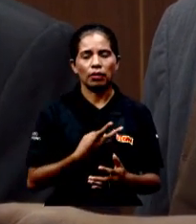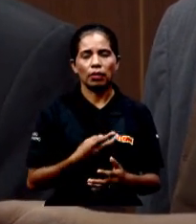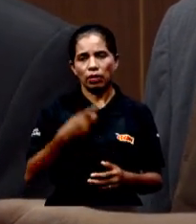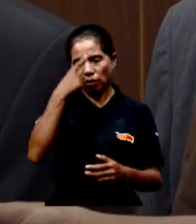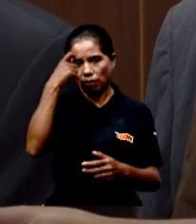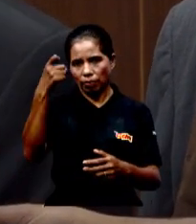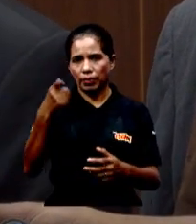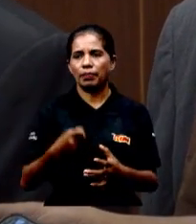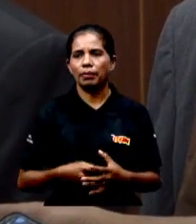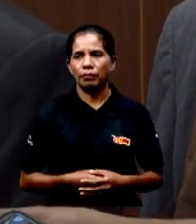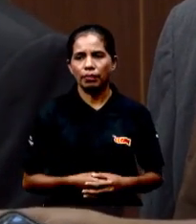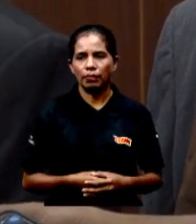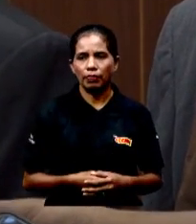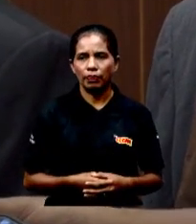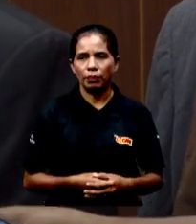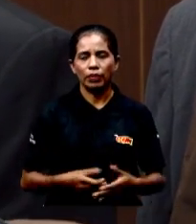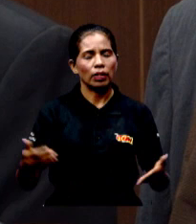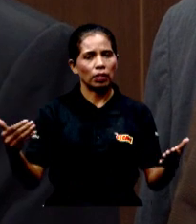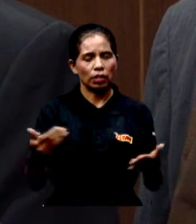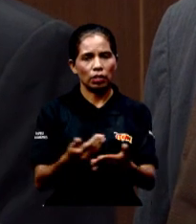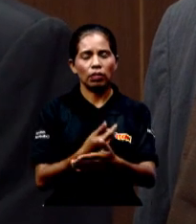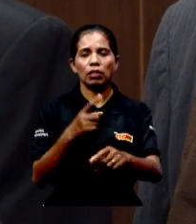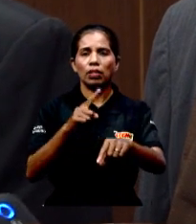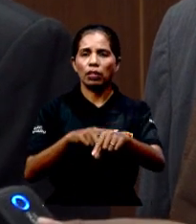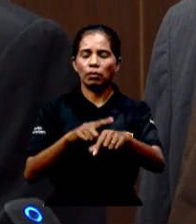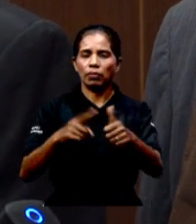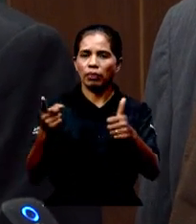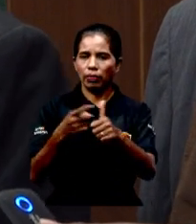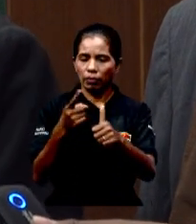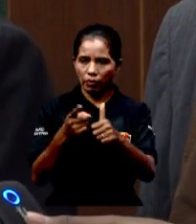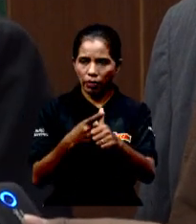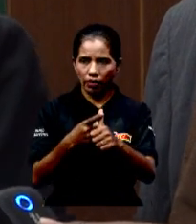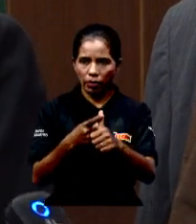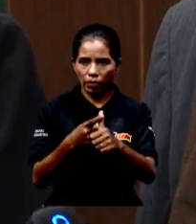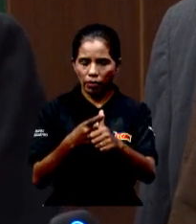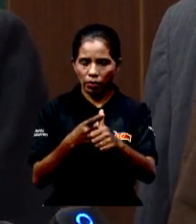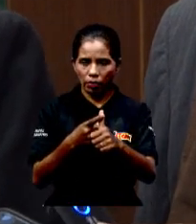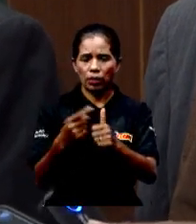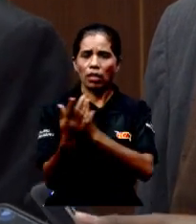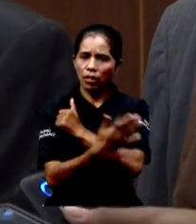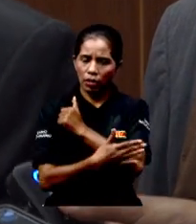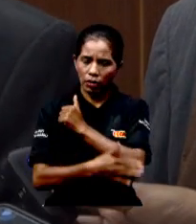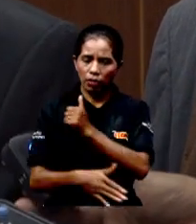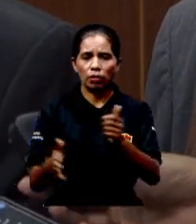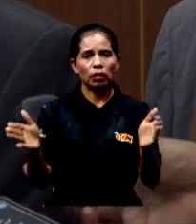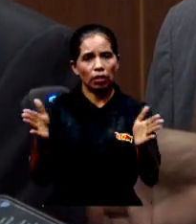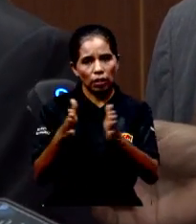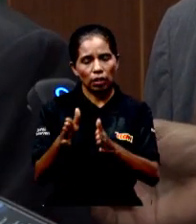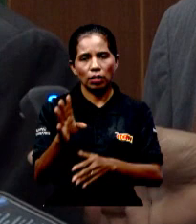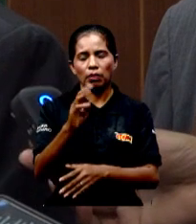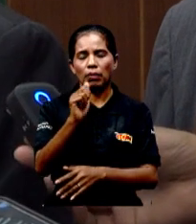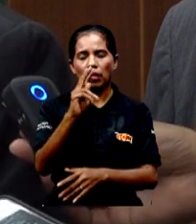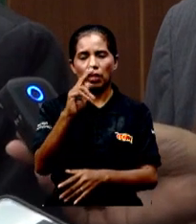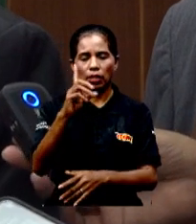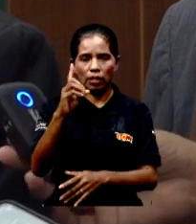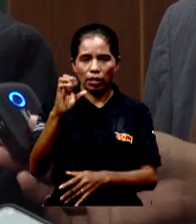because I knew for the first time that the small country of Bangladesh has